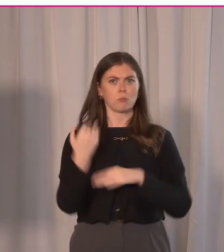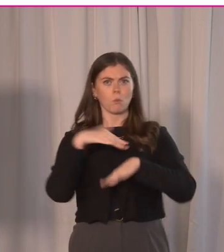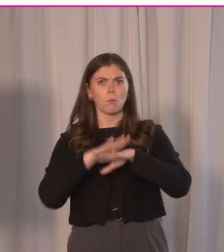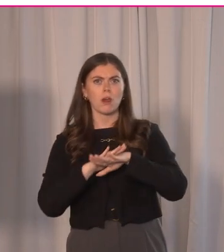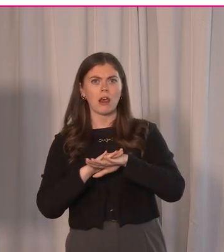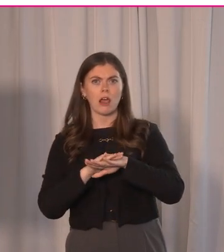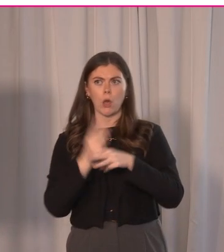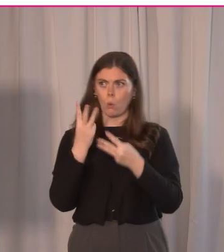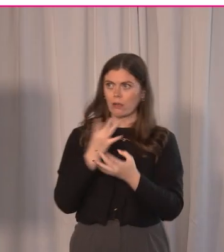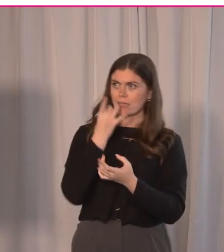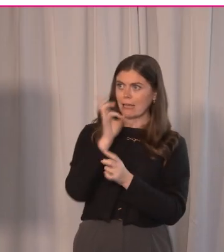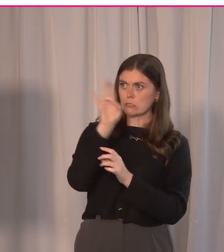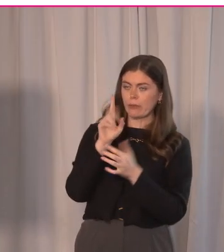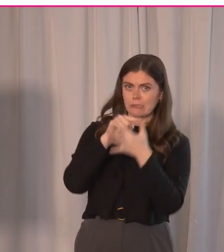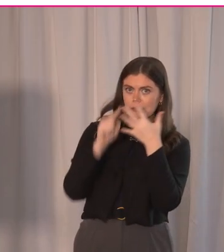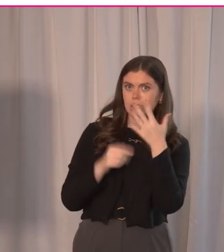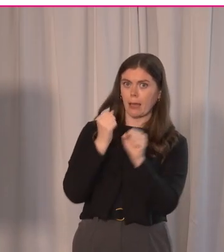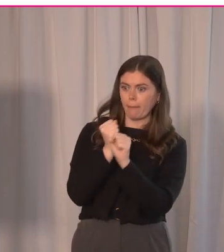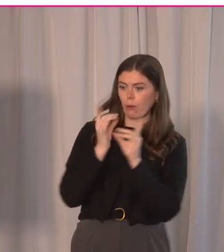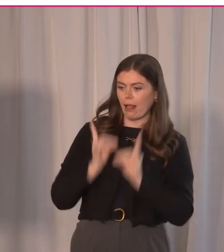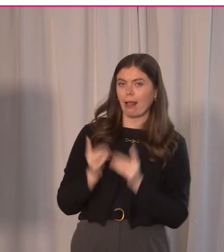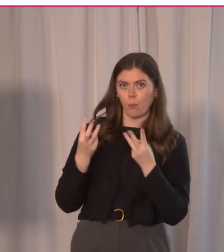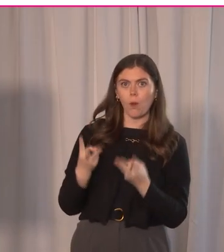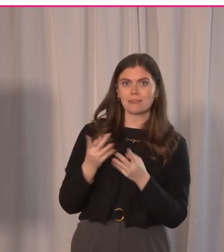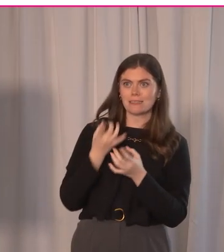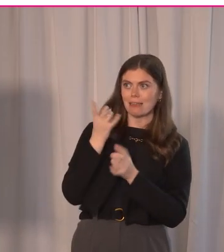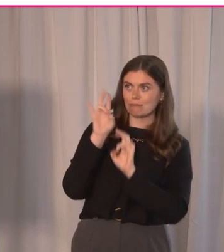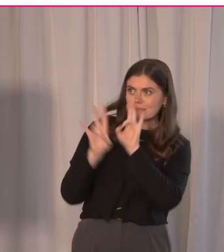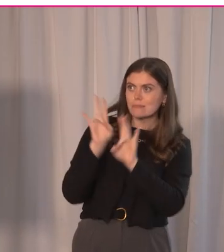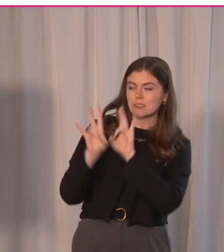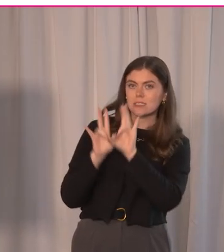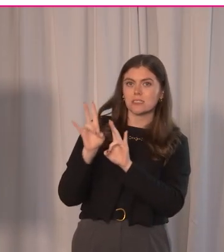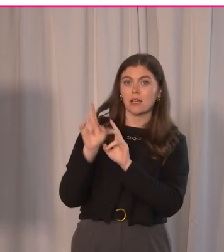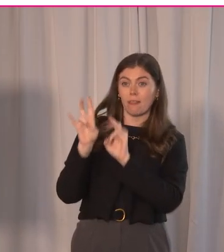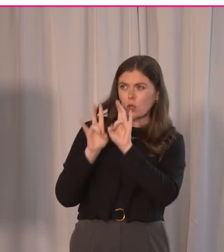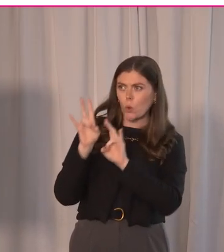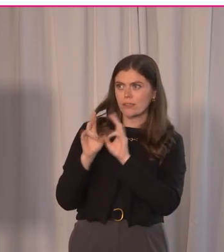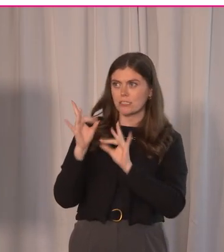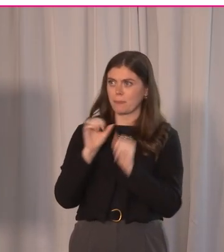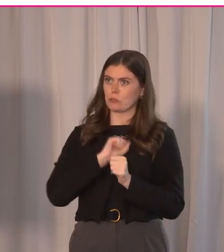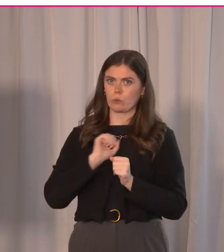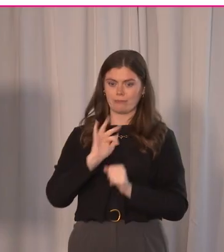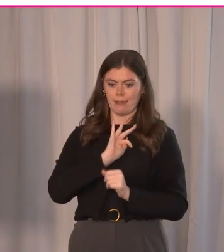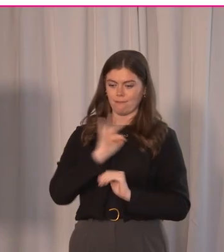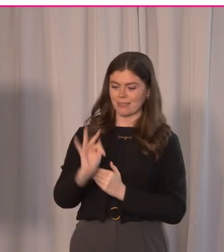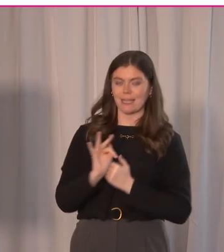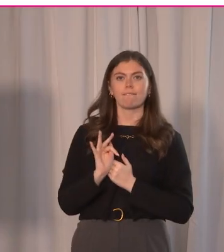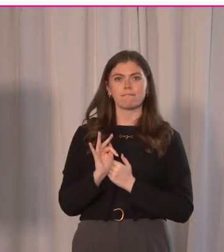wanting to ask a lot of questions about their health, and questions that keep them safe,